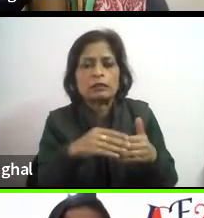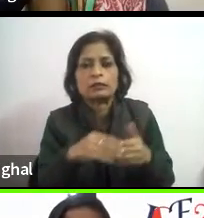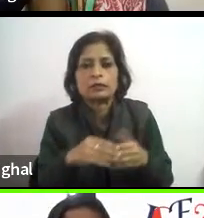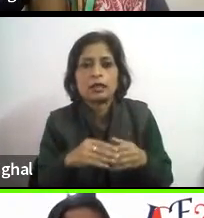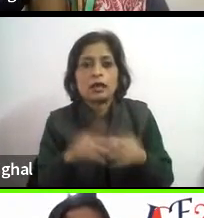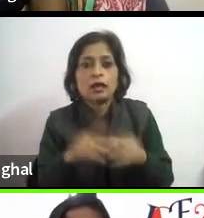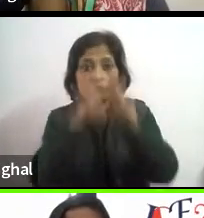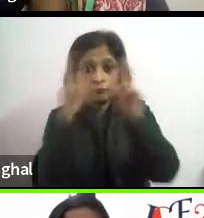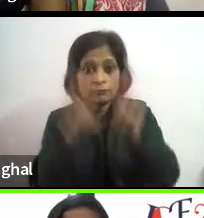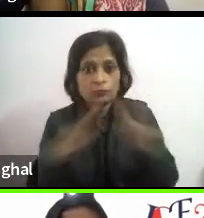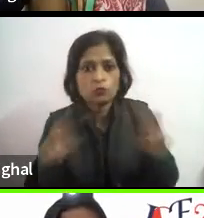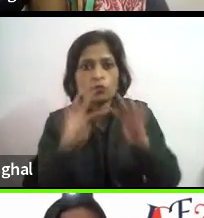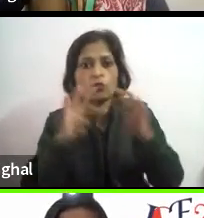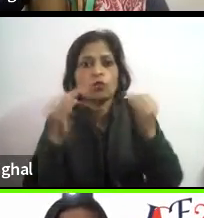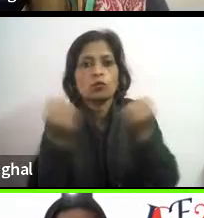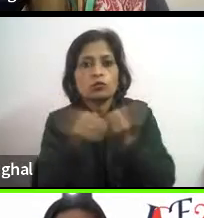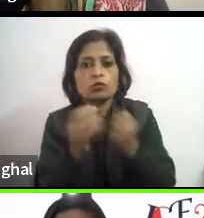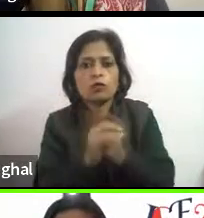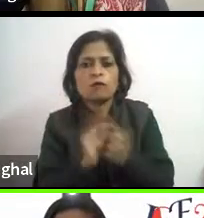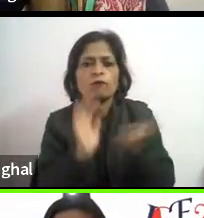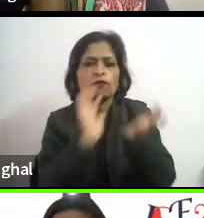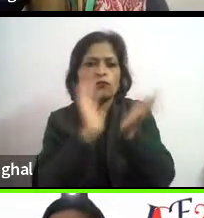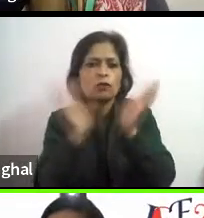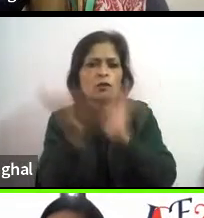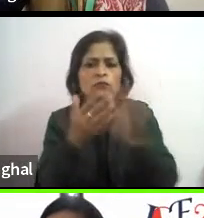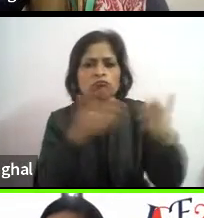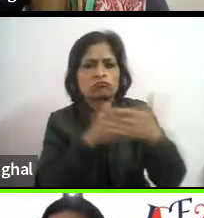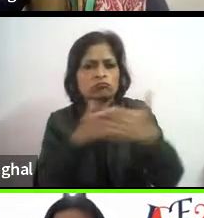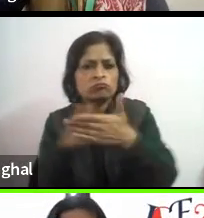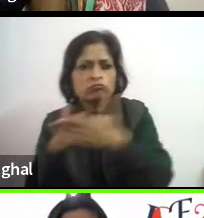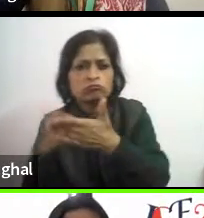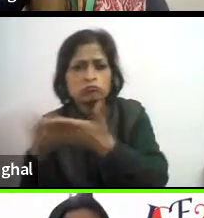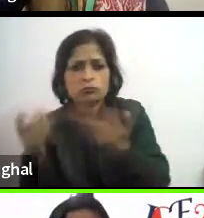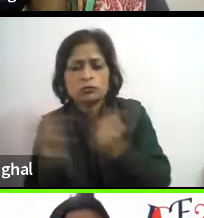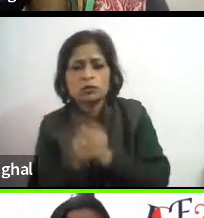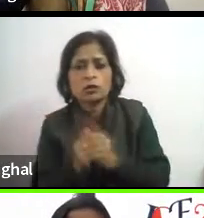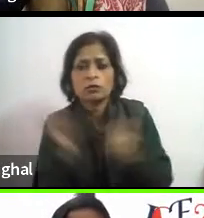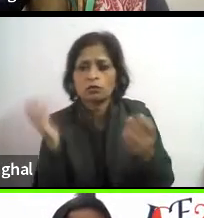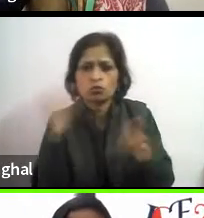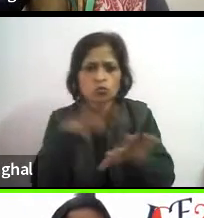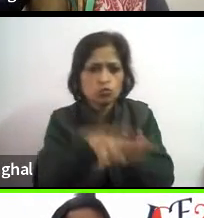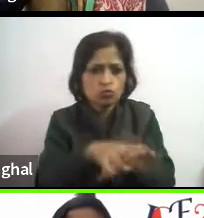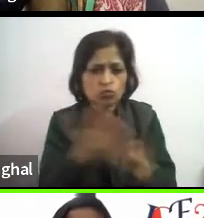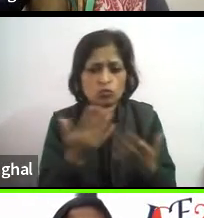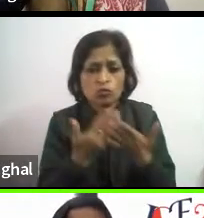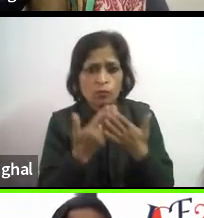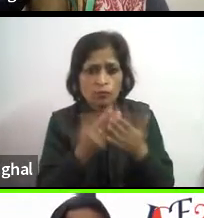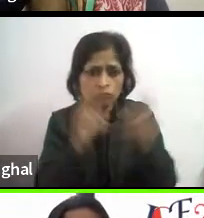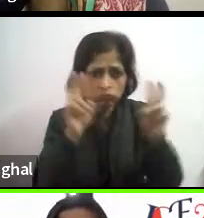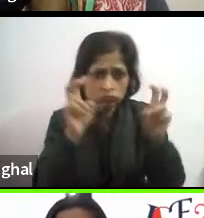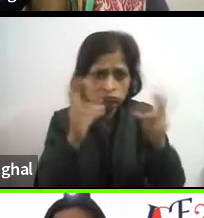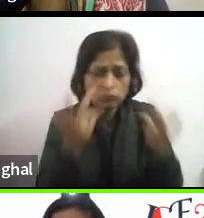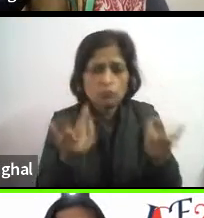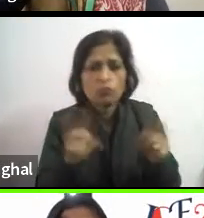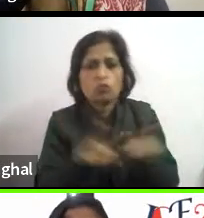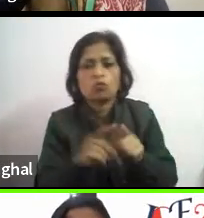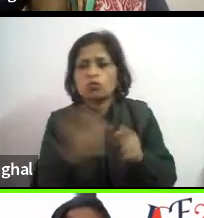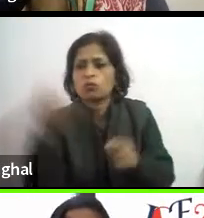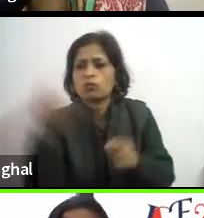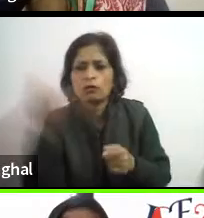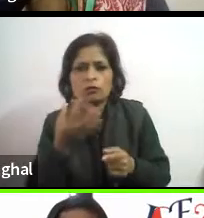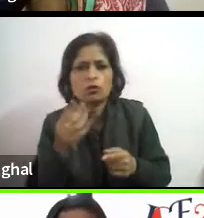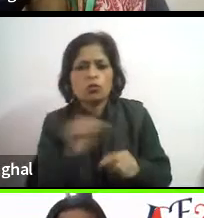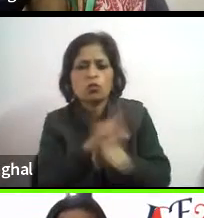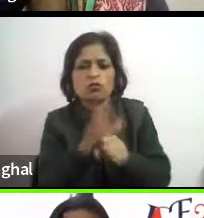International Conference on Global Challenges in Inclusive Education, and the sub-theme we all are